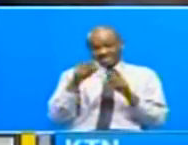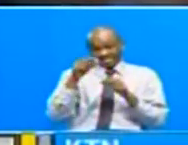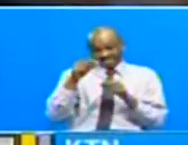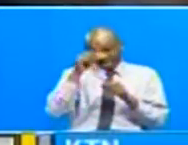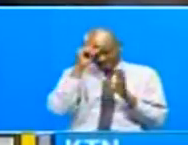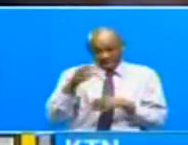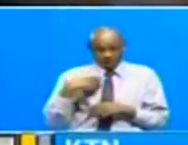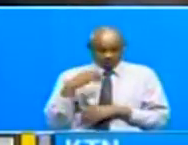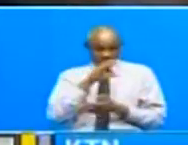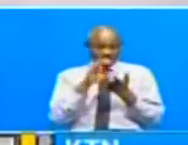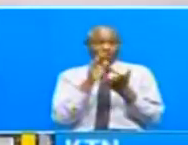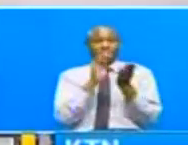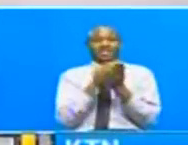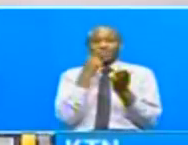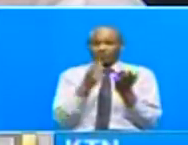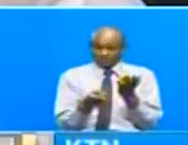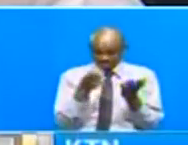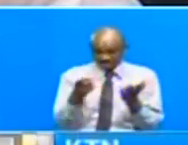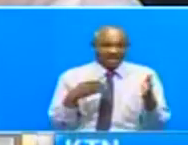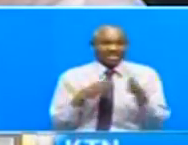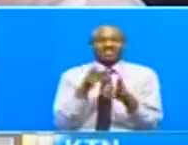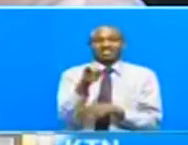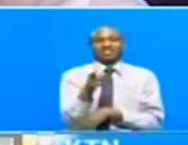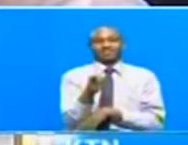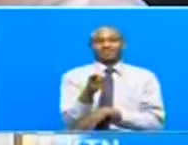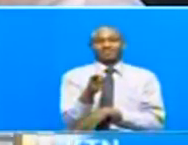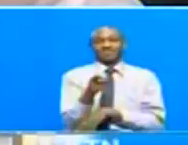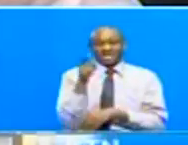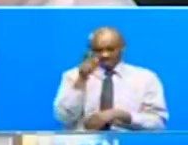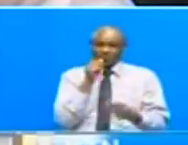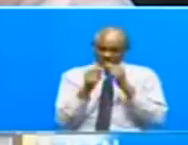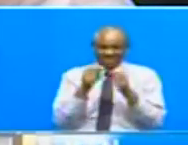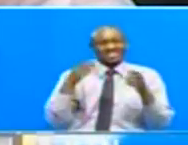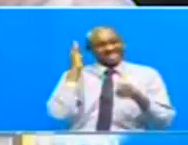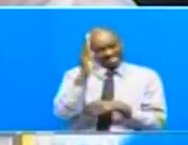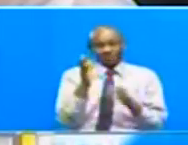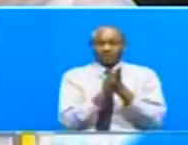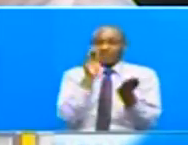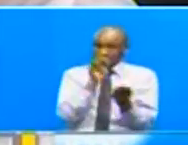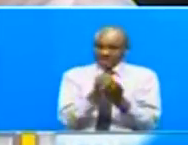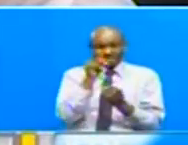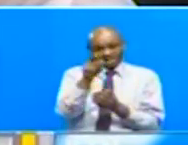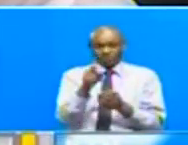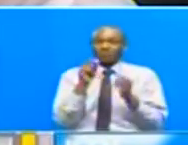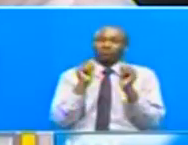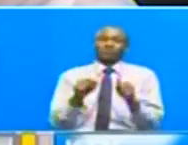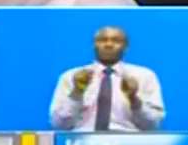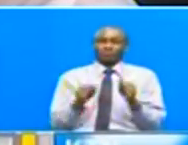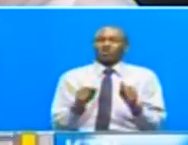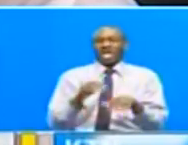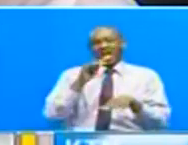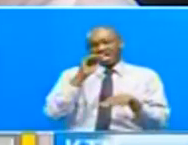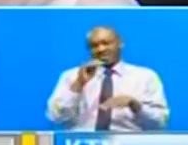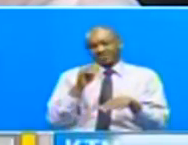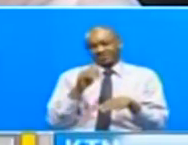governor of the central bank have warned against the move. To fight it directly against the banks is not really going to be a very